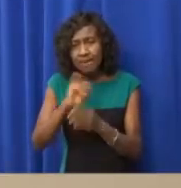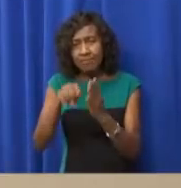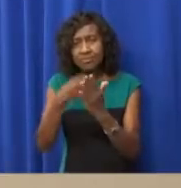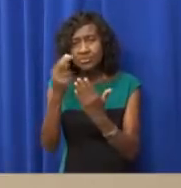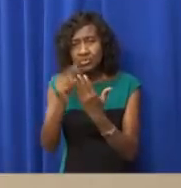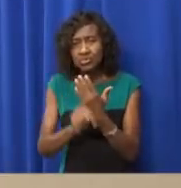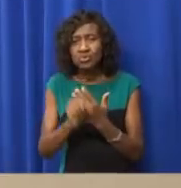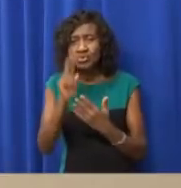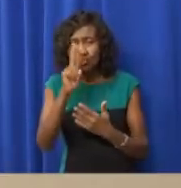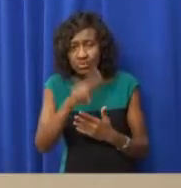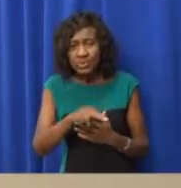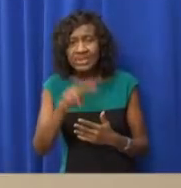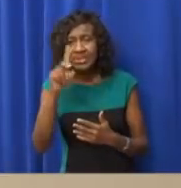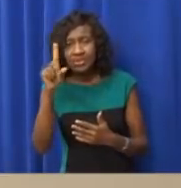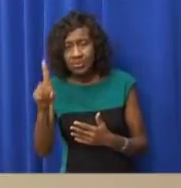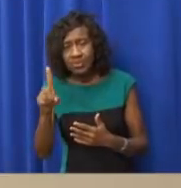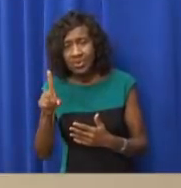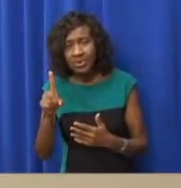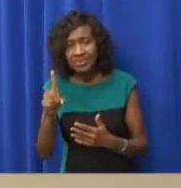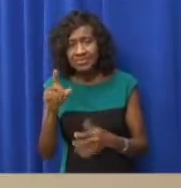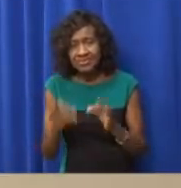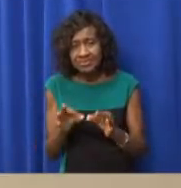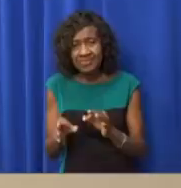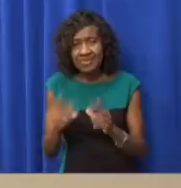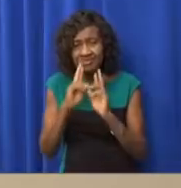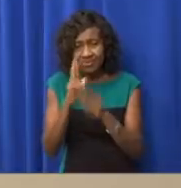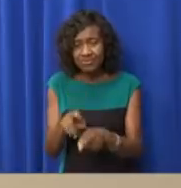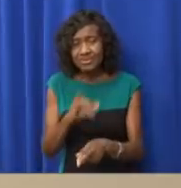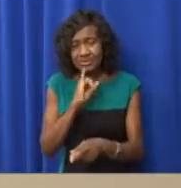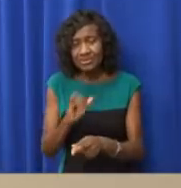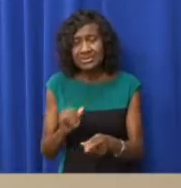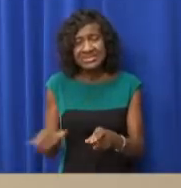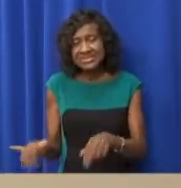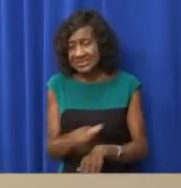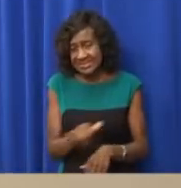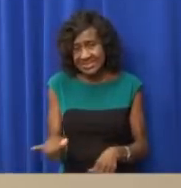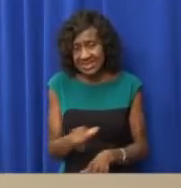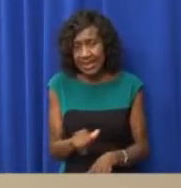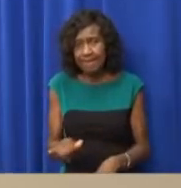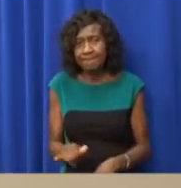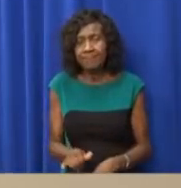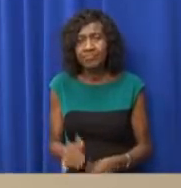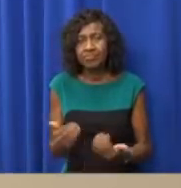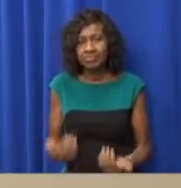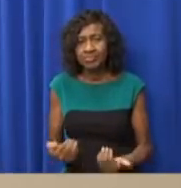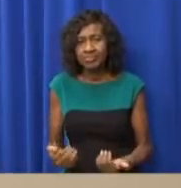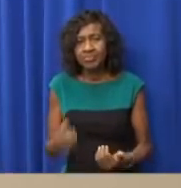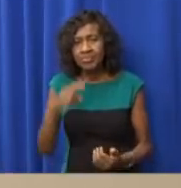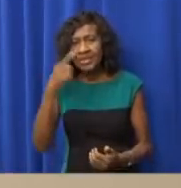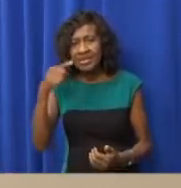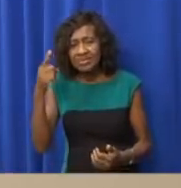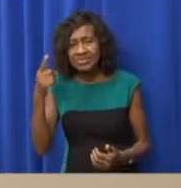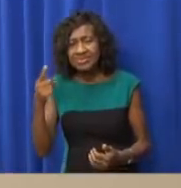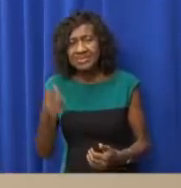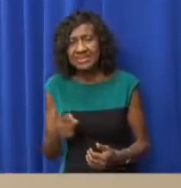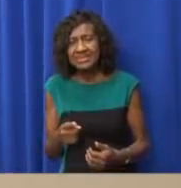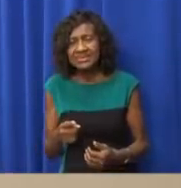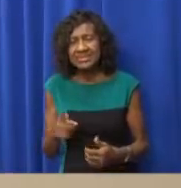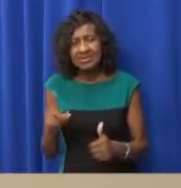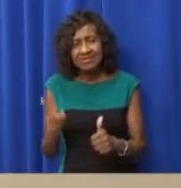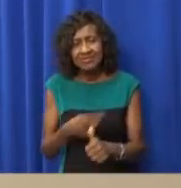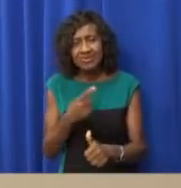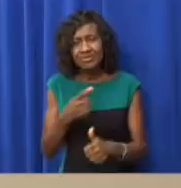to go as they are at the present time. I have a few other announcements to make today. First of all, I'm